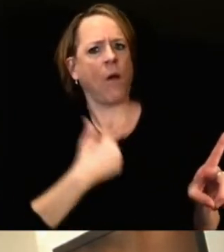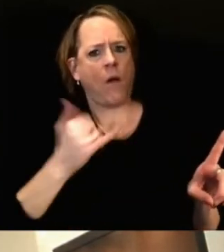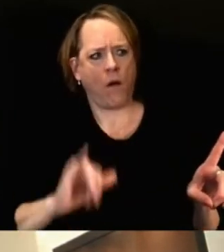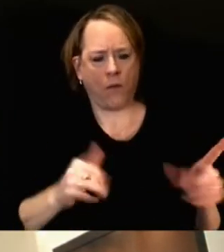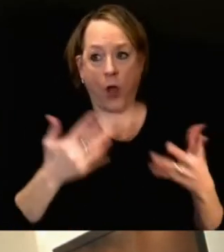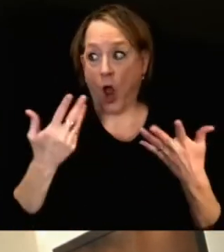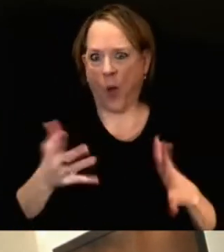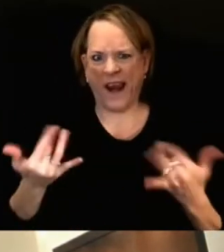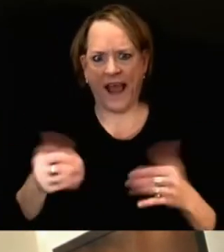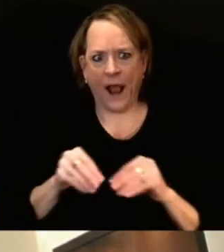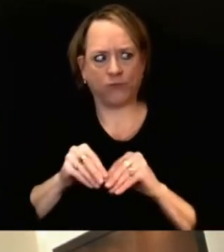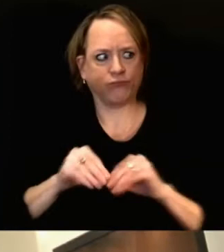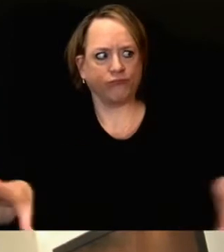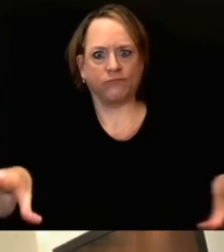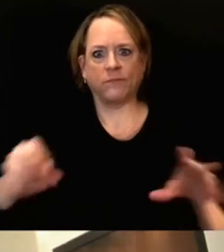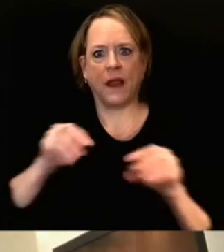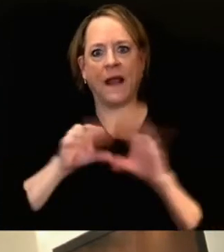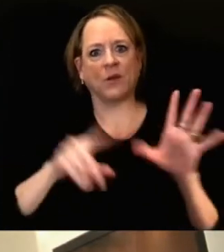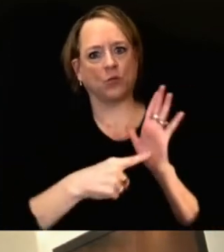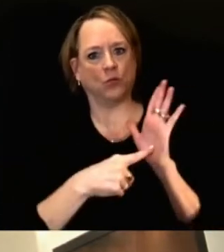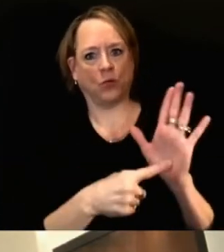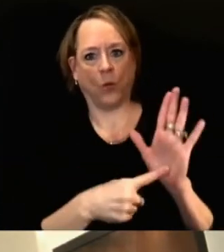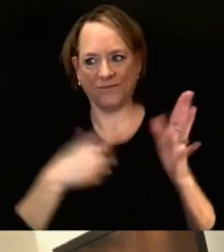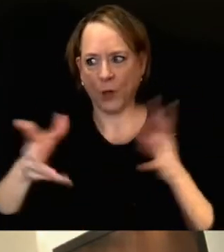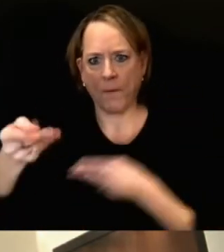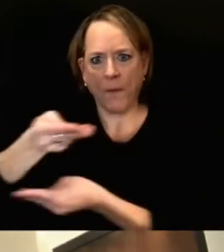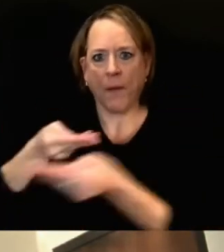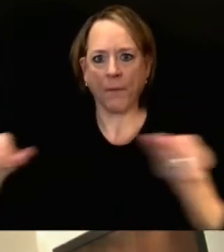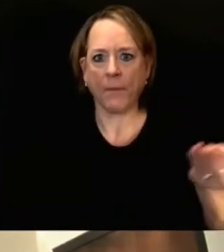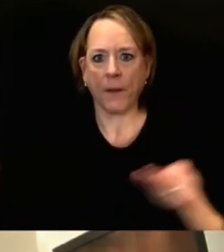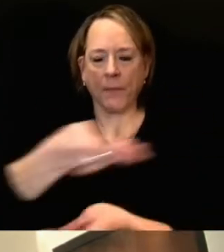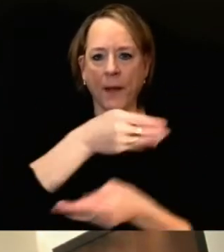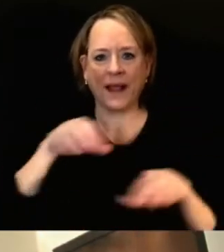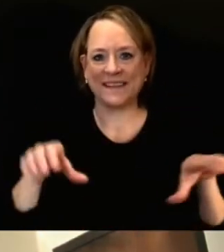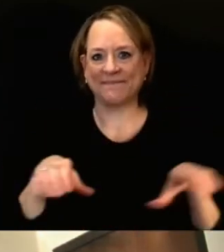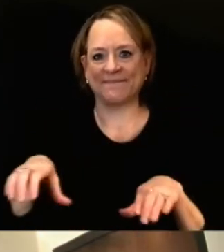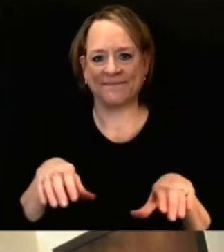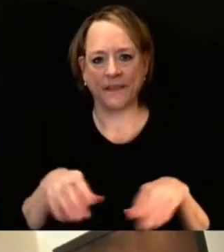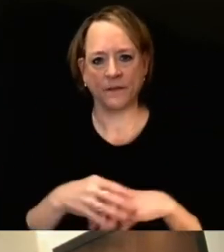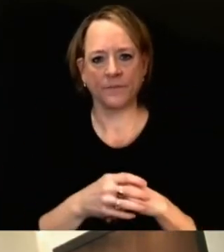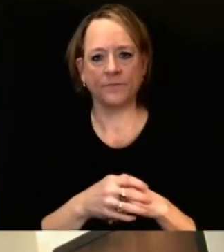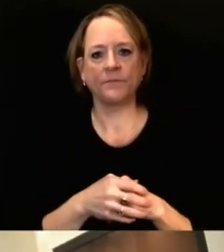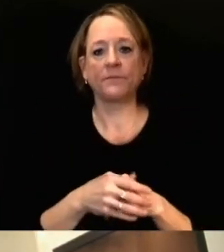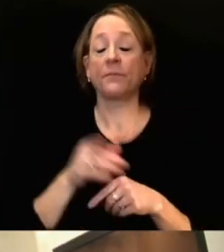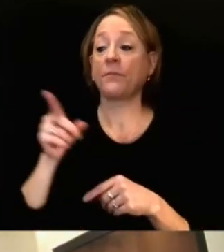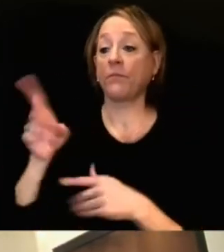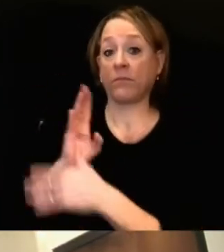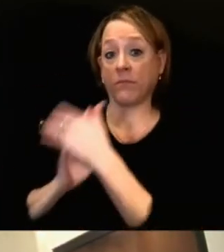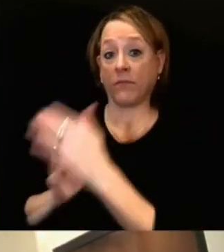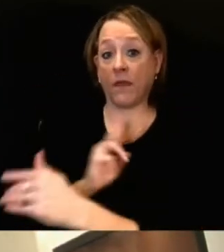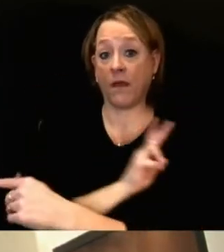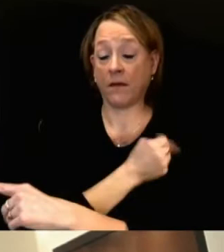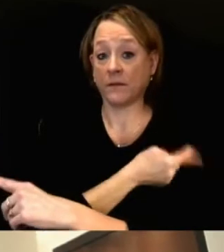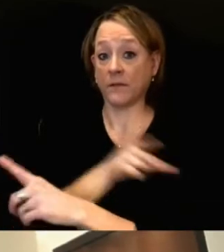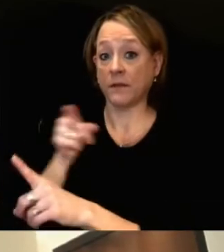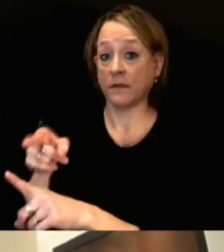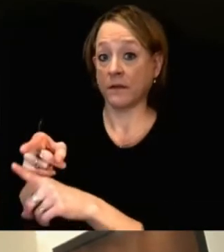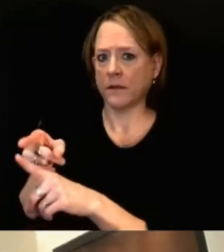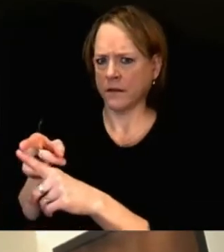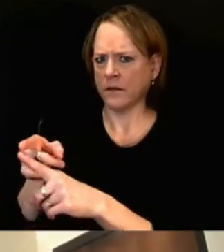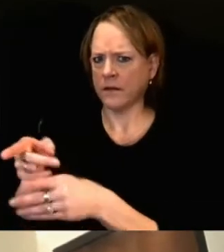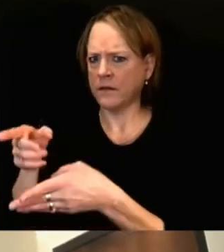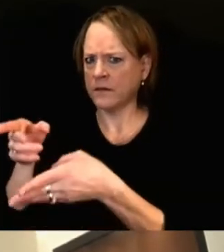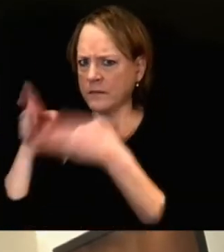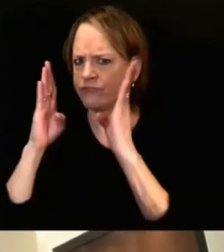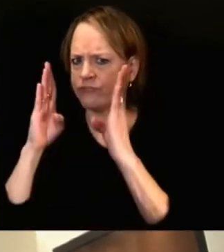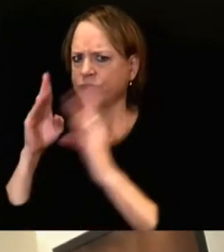At this moment in the pandemic, numbers of hospitalizations a more urgent indicator to look at? I would say yes. I think